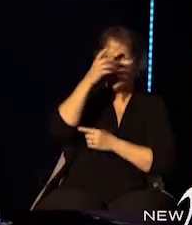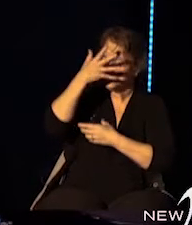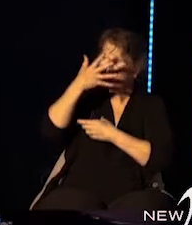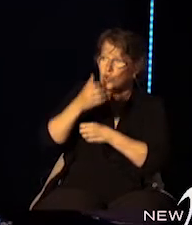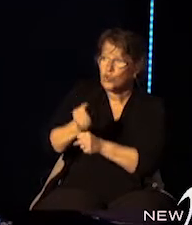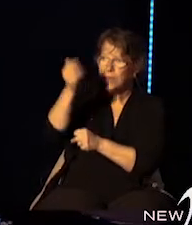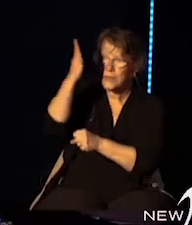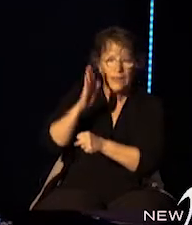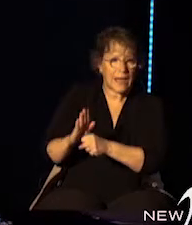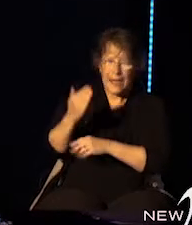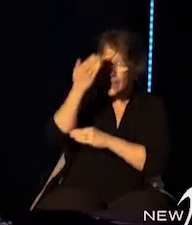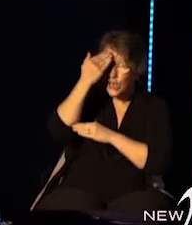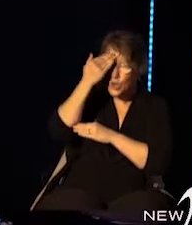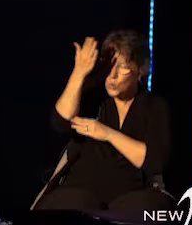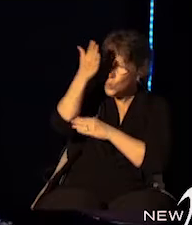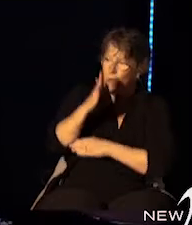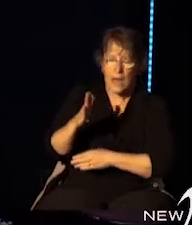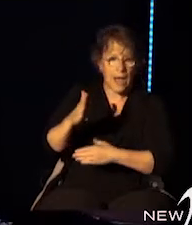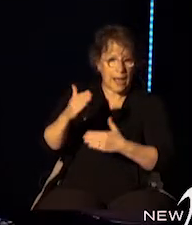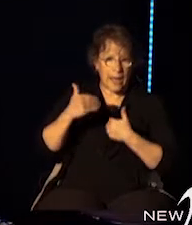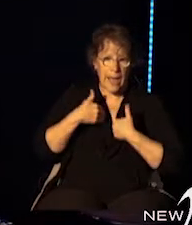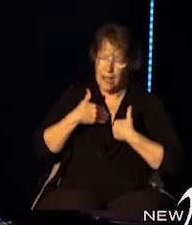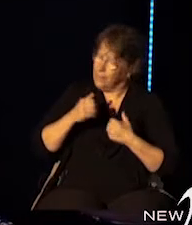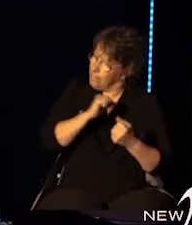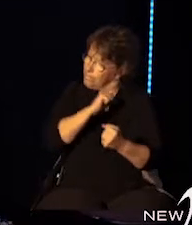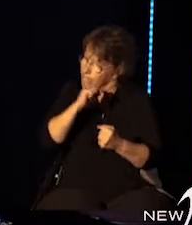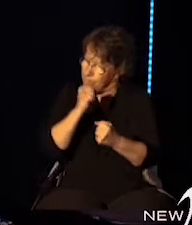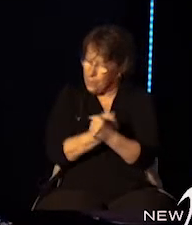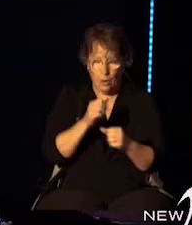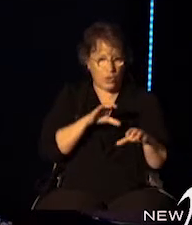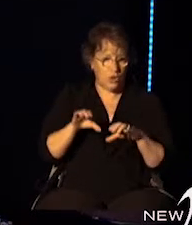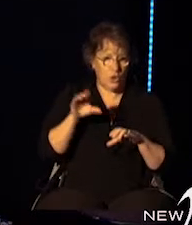the power to do what he had promised.